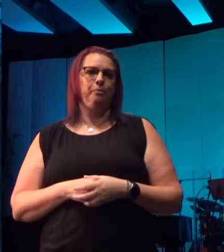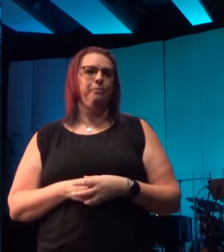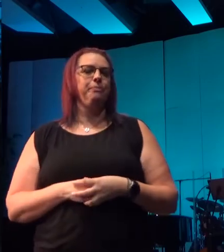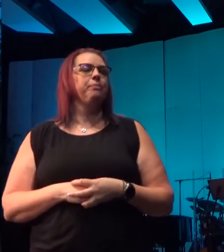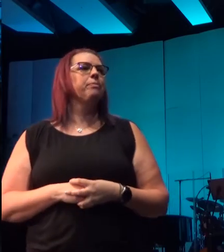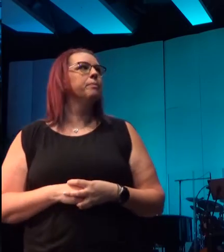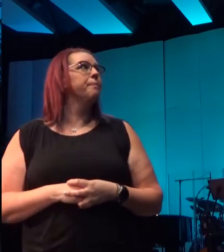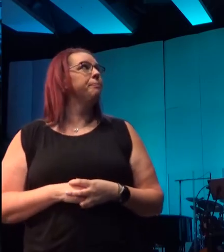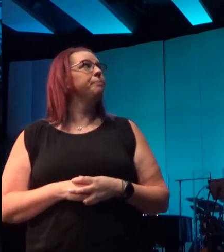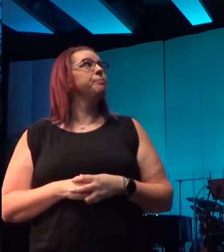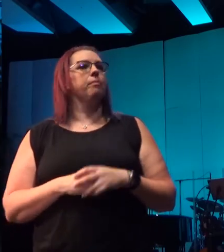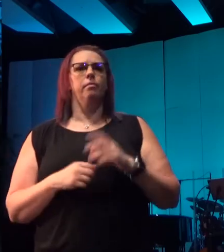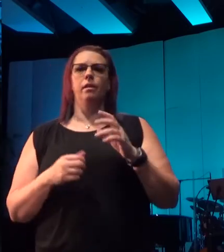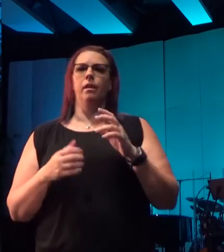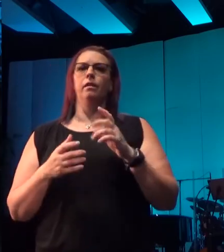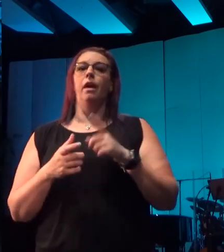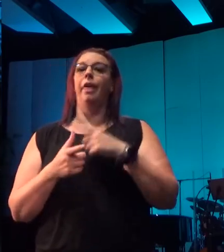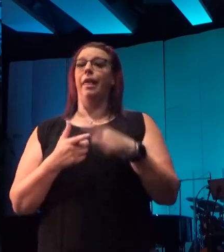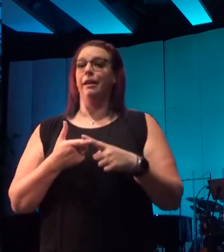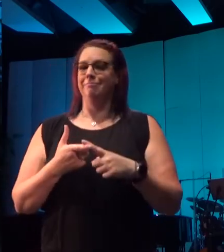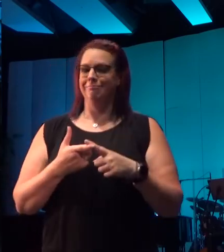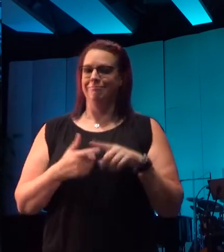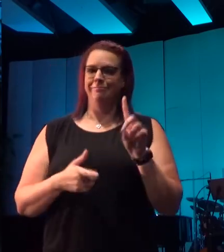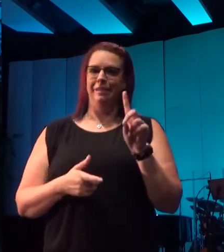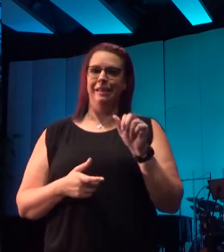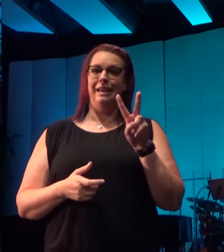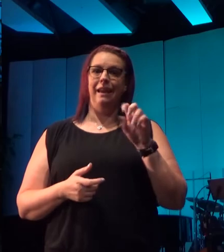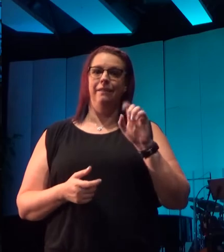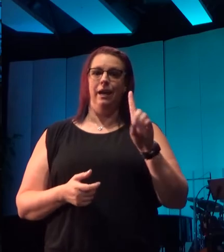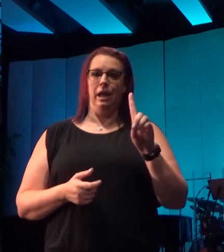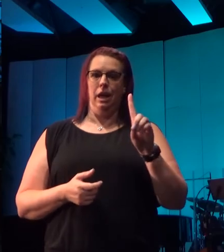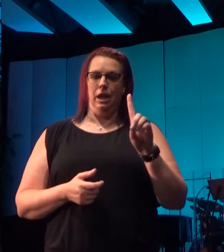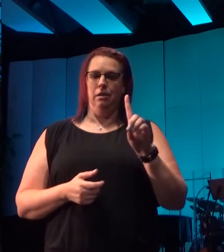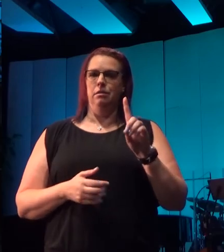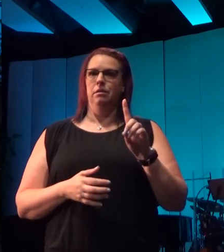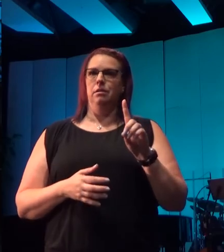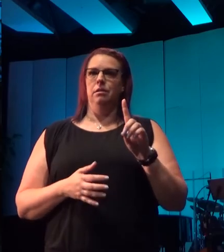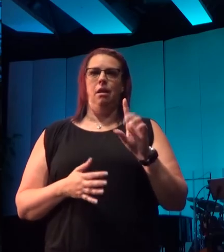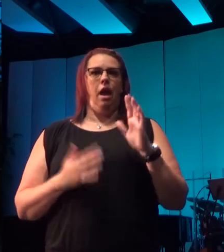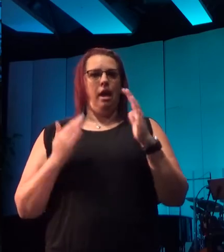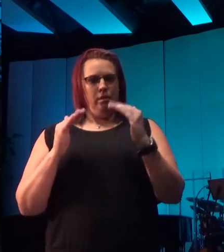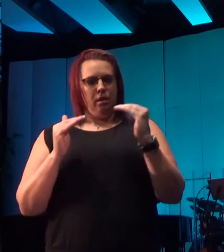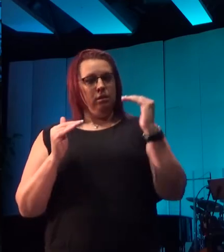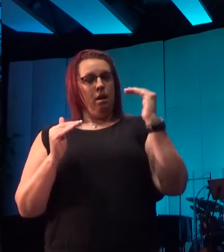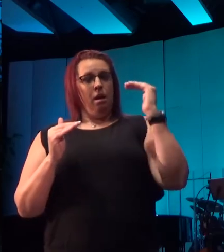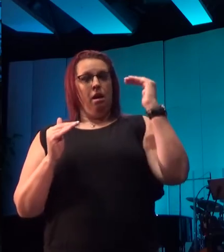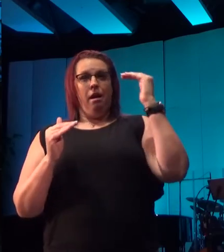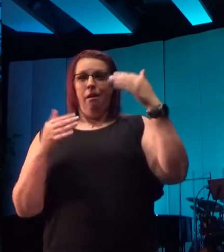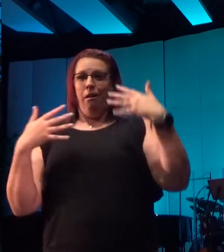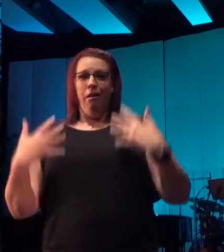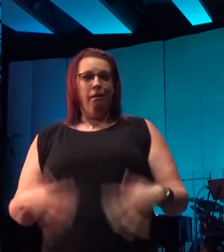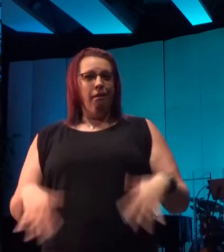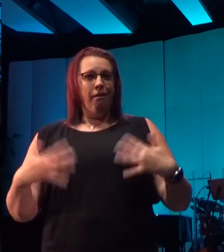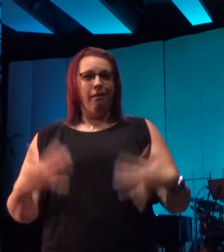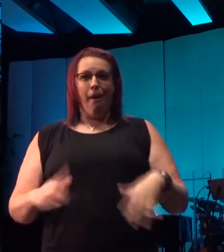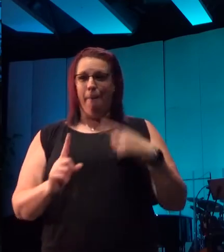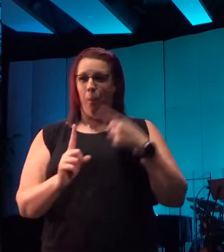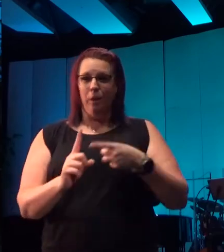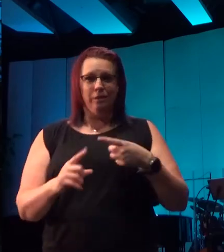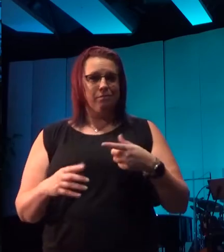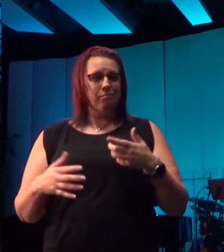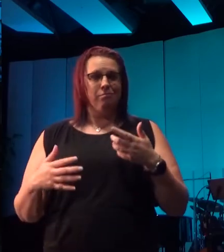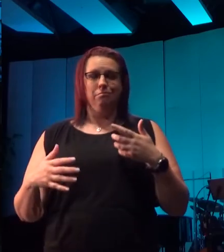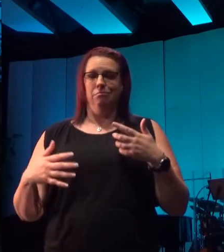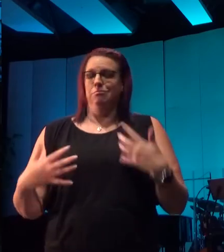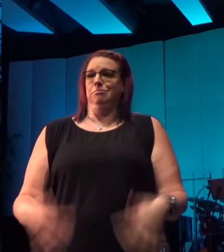And then David reaches this incredible PowerPoint in his message, in